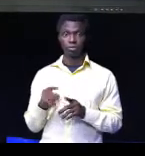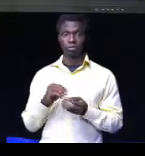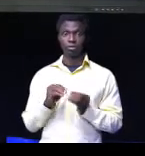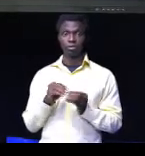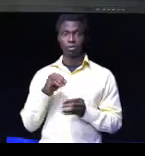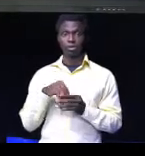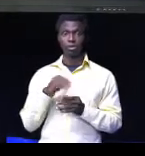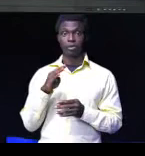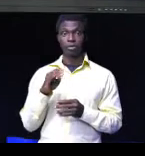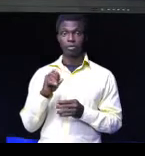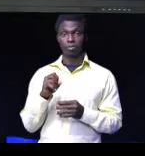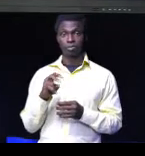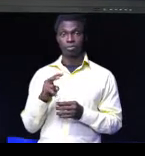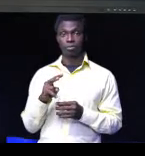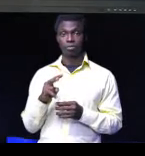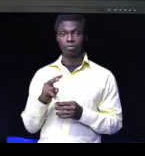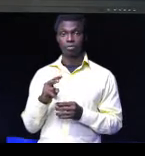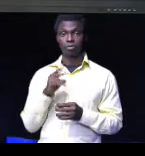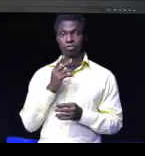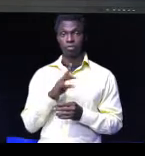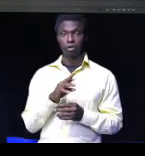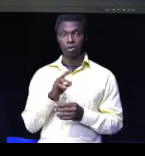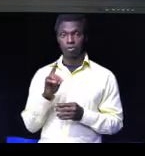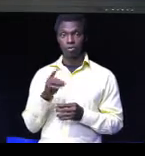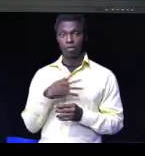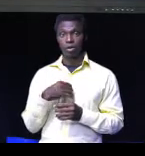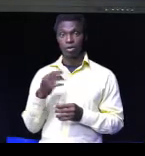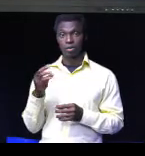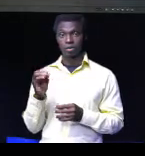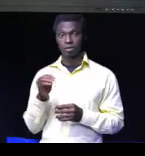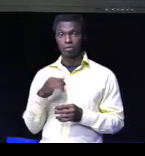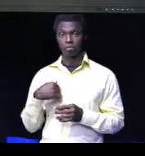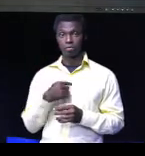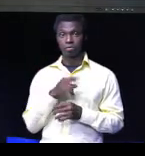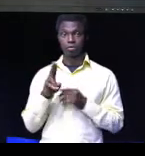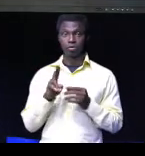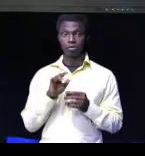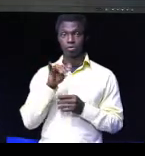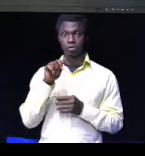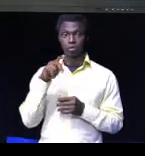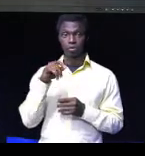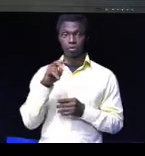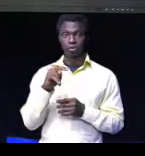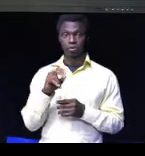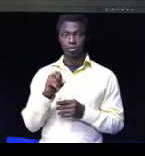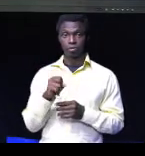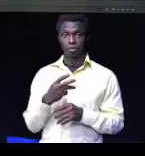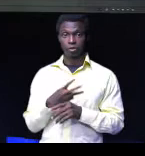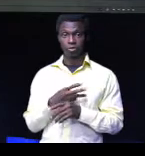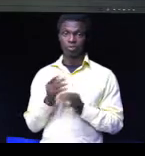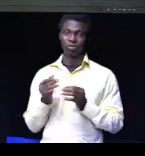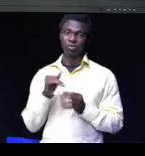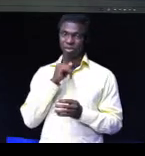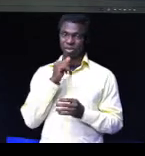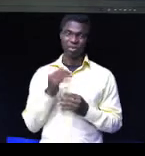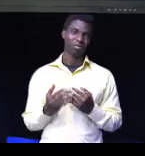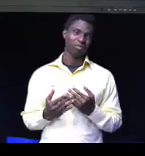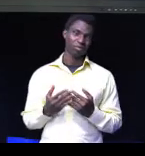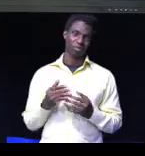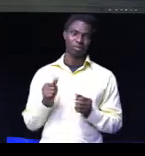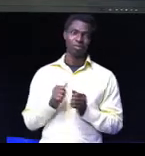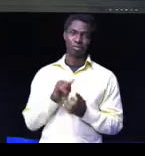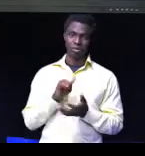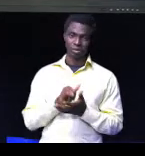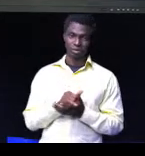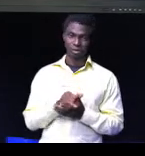ones and zeros, I will just be using the Japanese method that I explained in the Magic Tuesday yesterday. But if you're not comfortable with that method, you